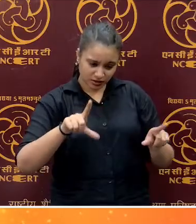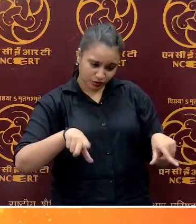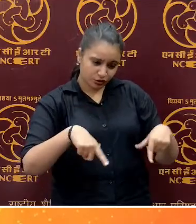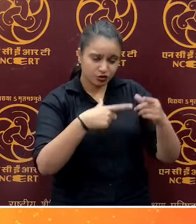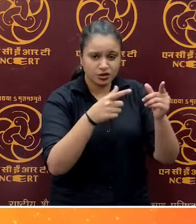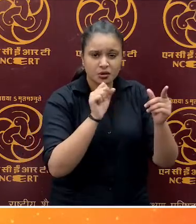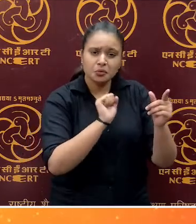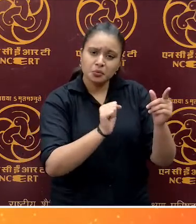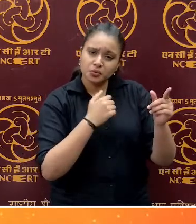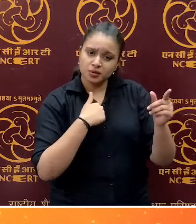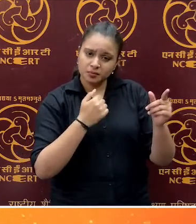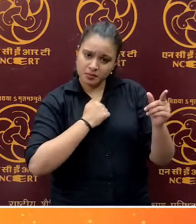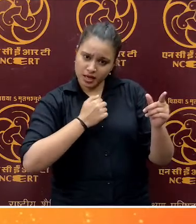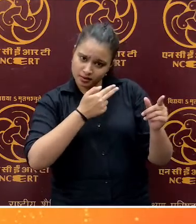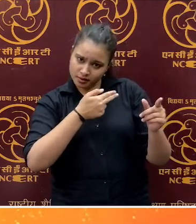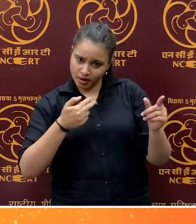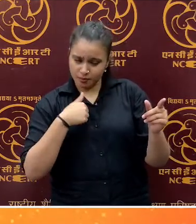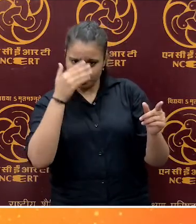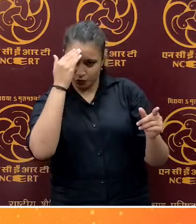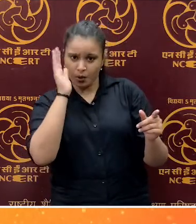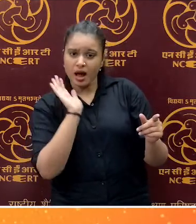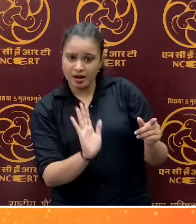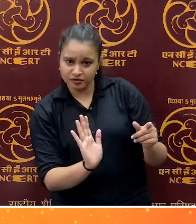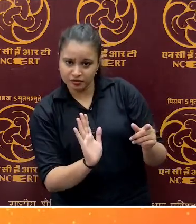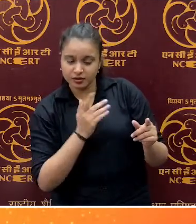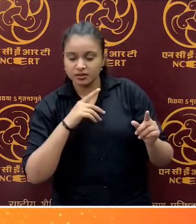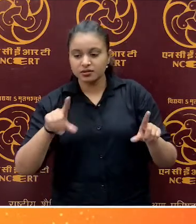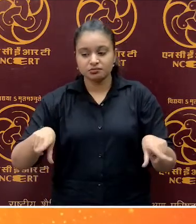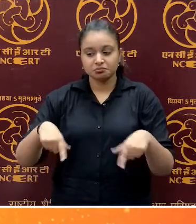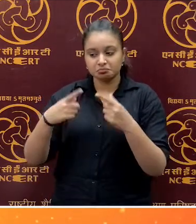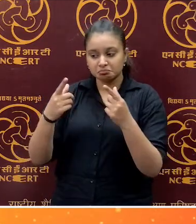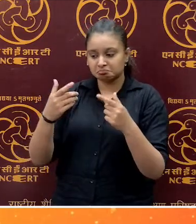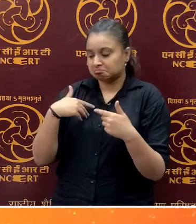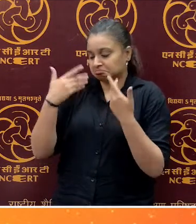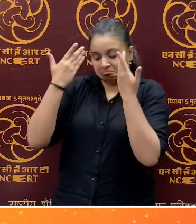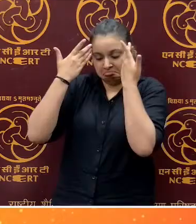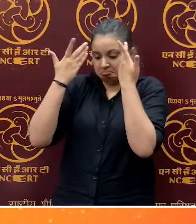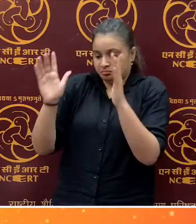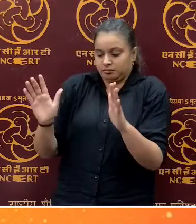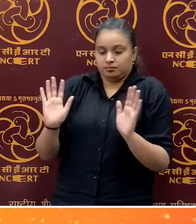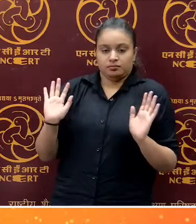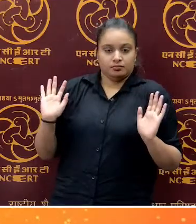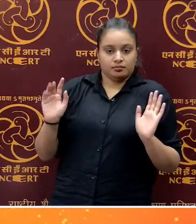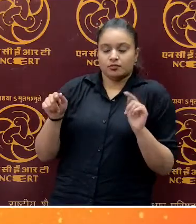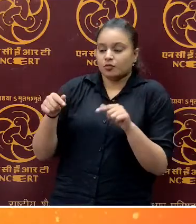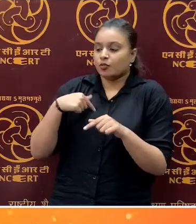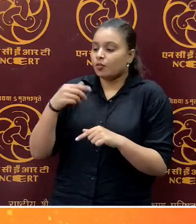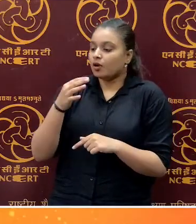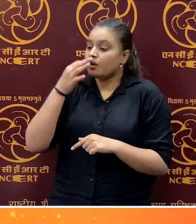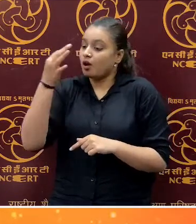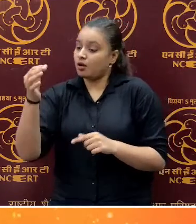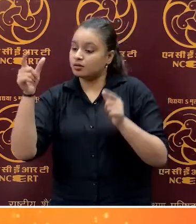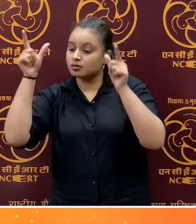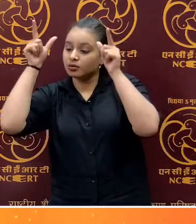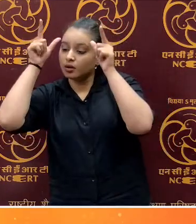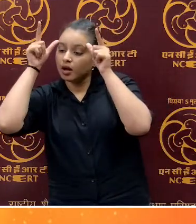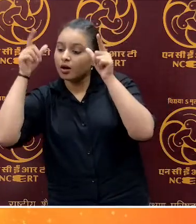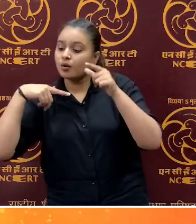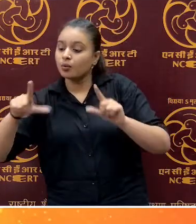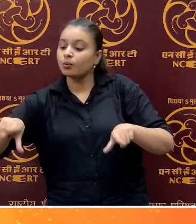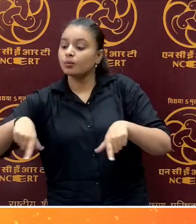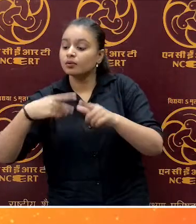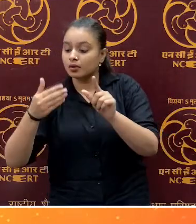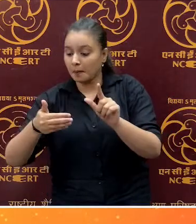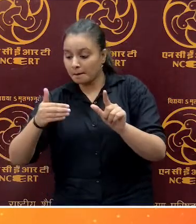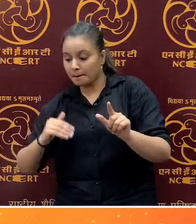do you know my name?" The tree said, "I don't know. You may ask the cow sleeping in my